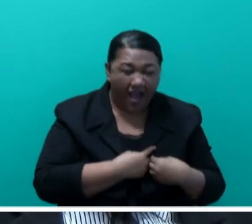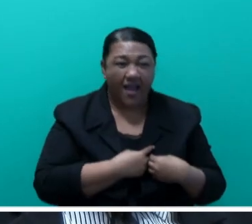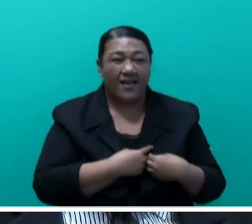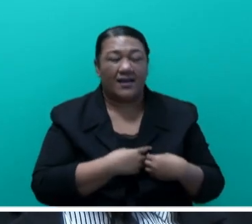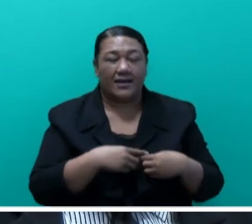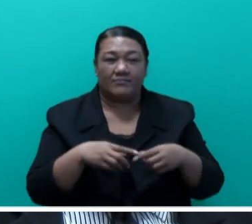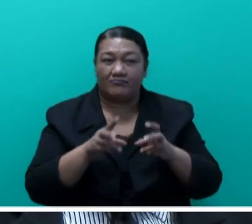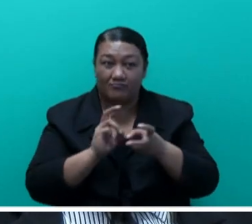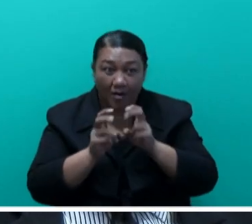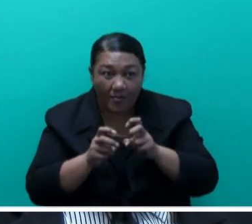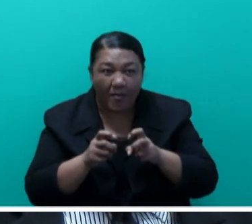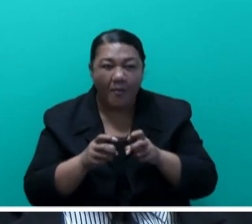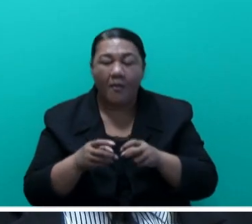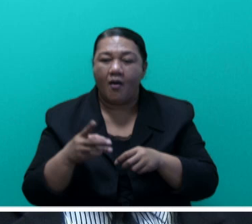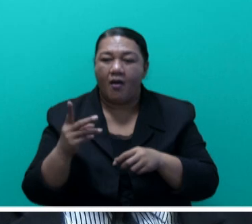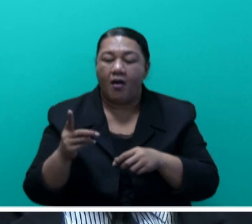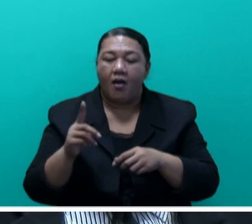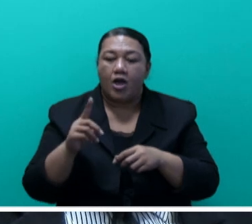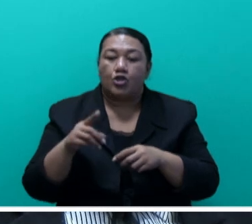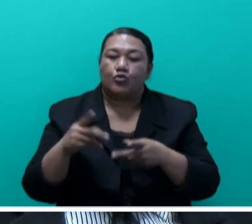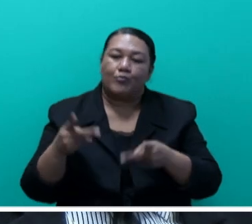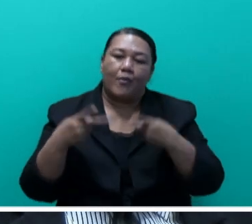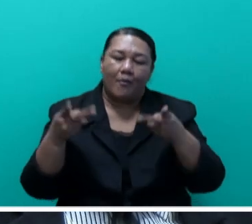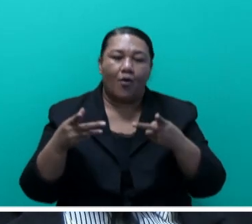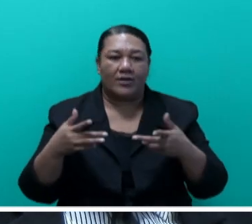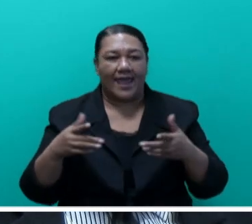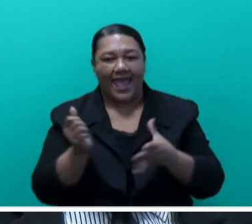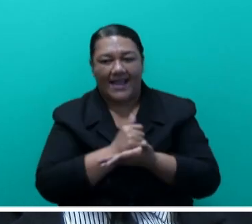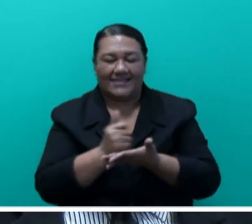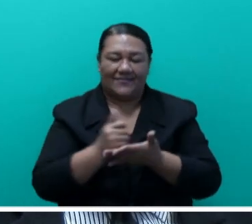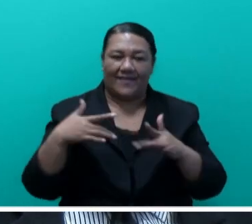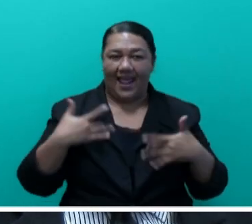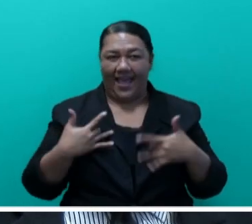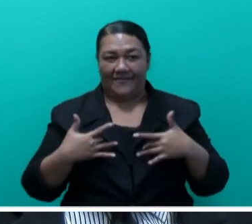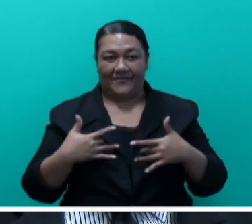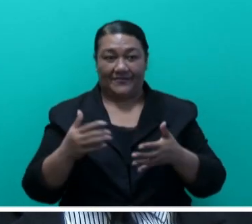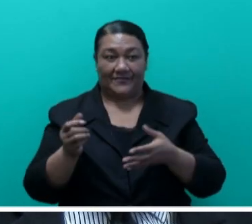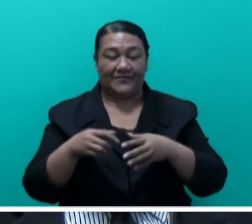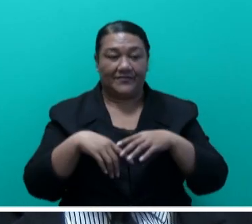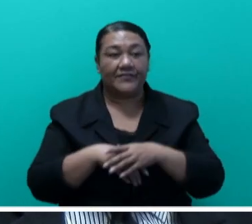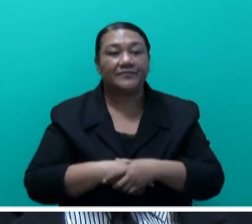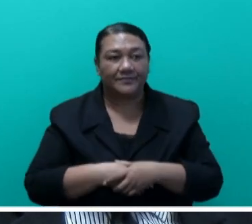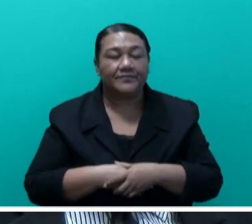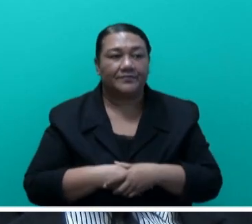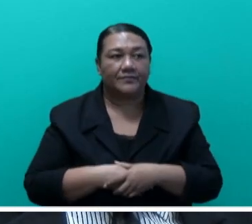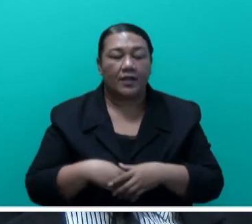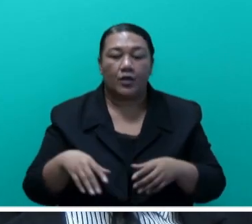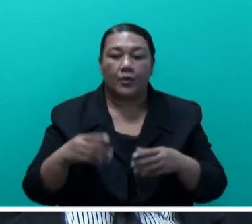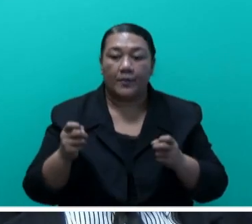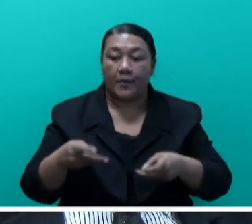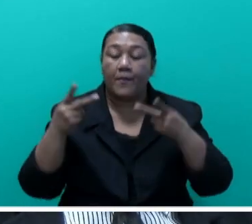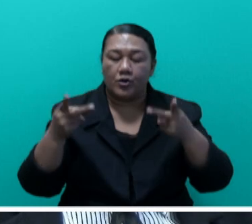By promoting active lifestyles, we are making a long-term investment in the health of our